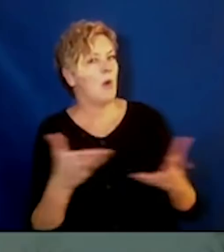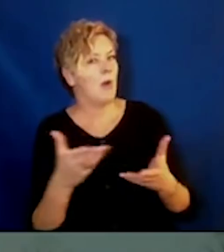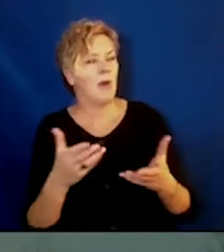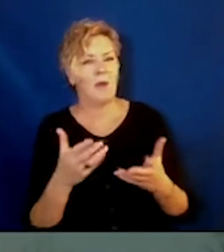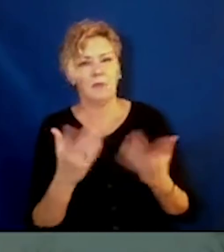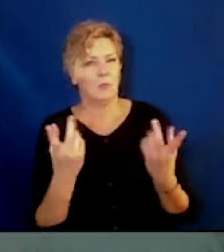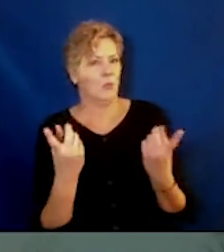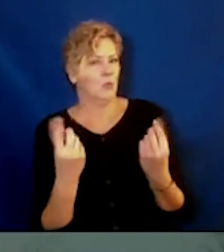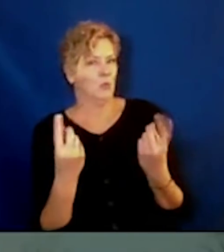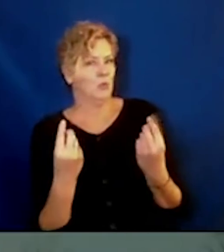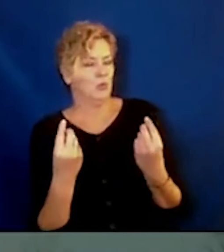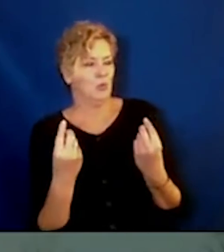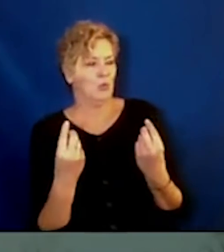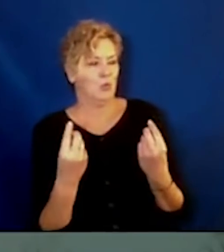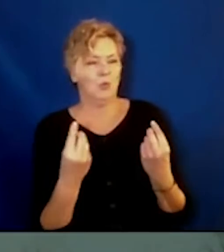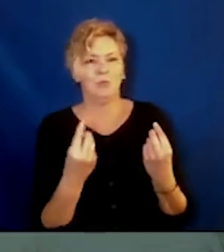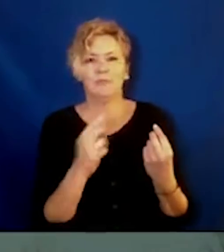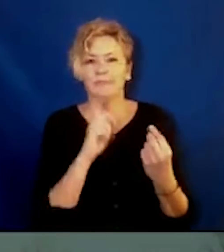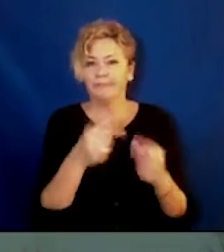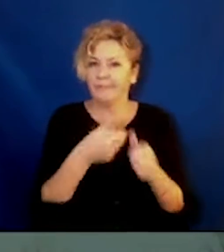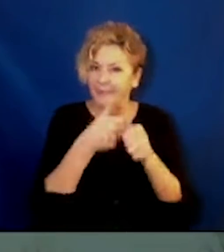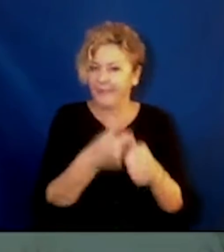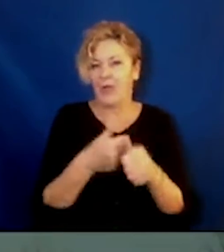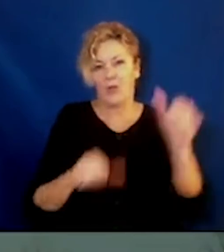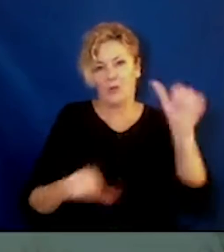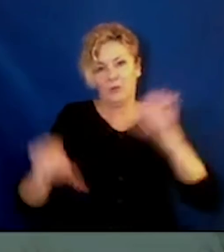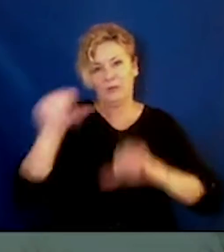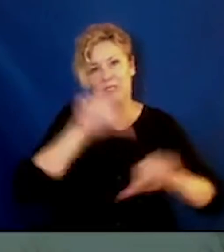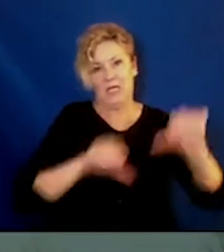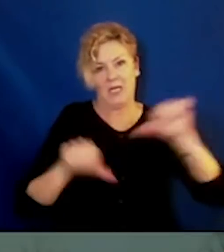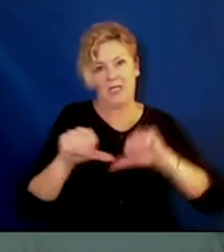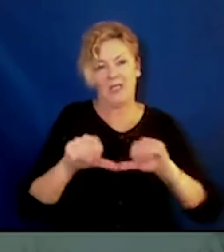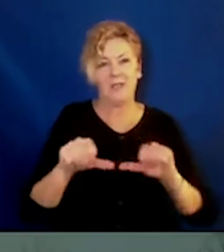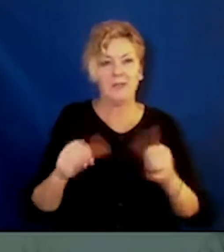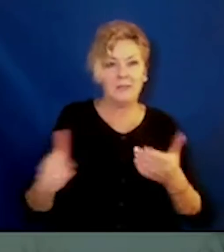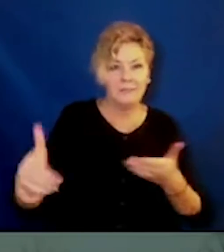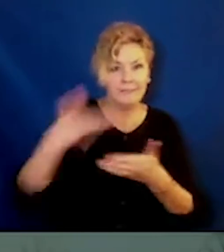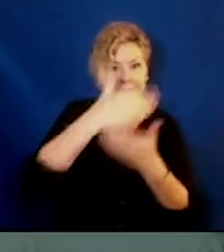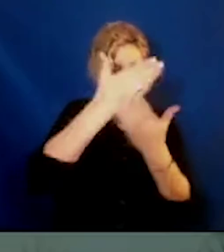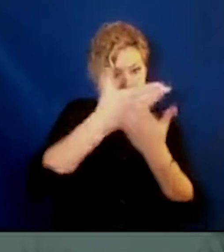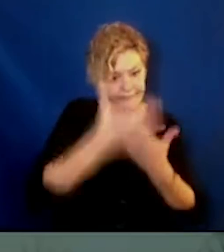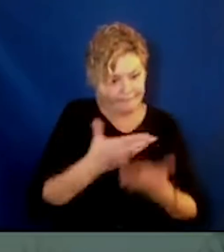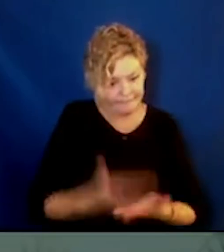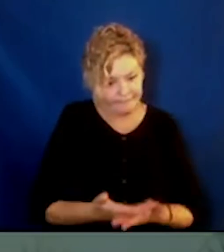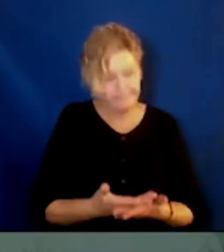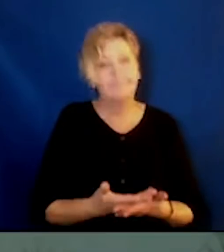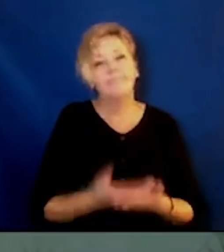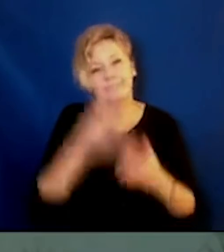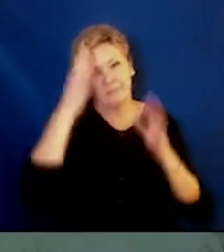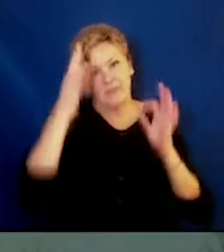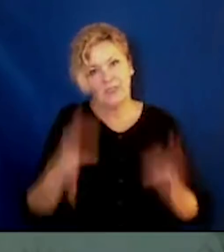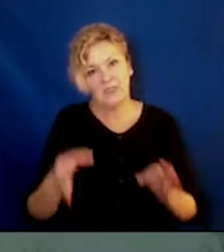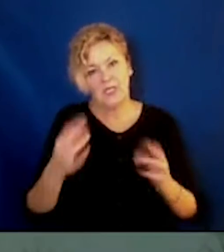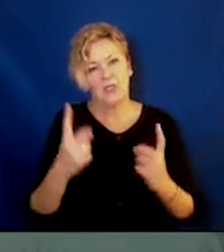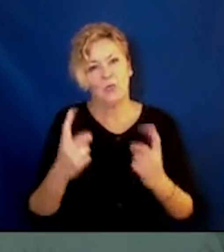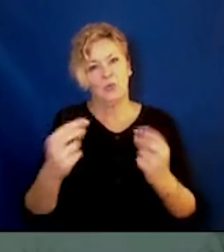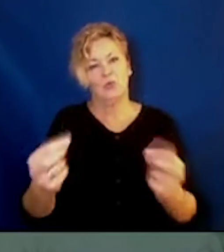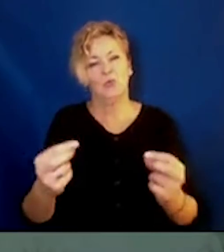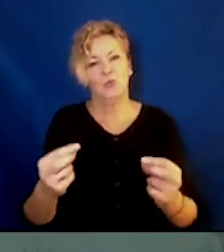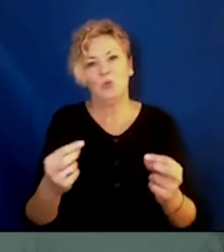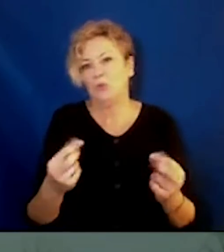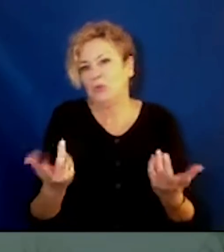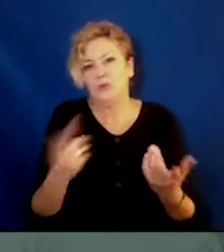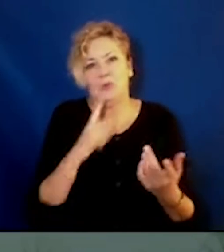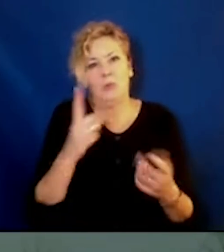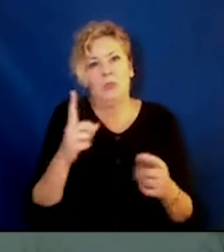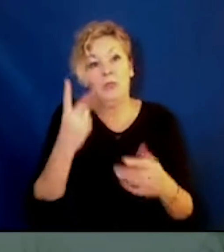that I would like to emphasize. I think it's important for people to know that thought goes into all of this all the time. And one of